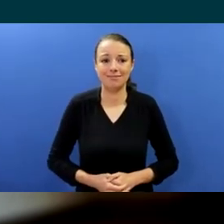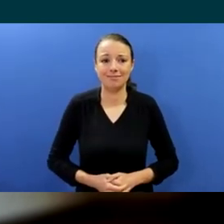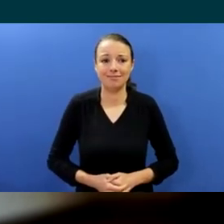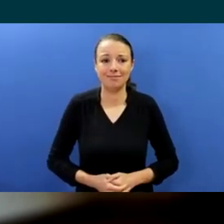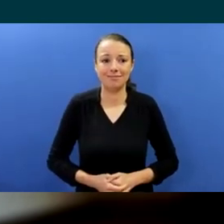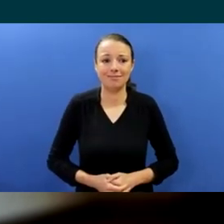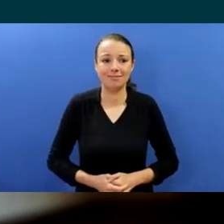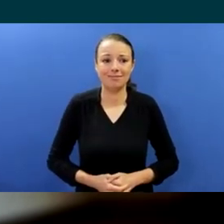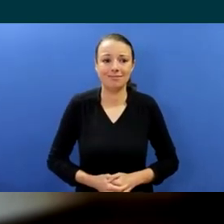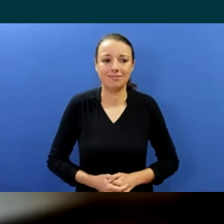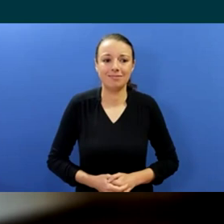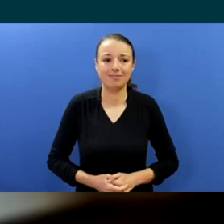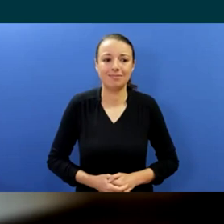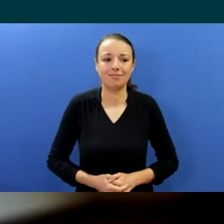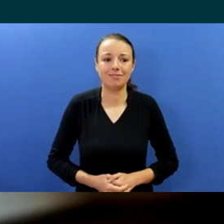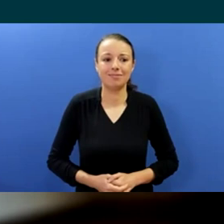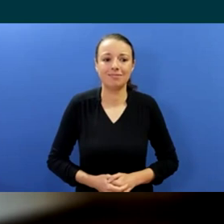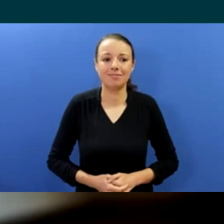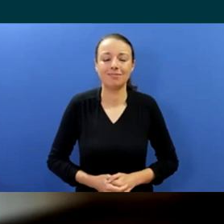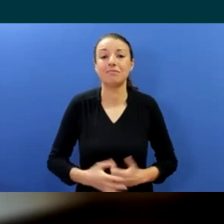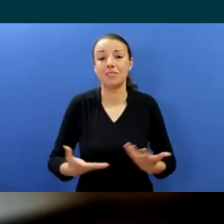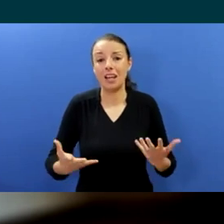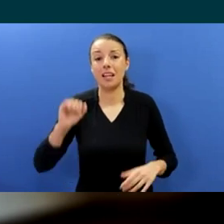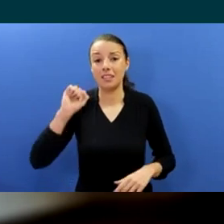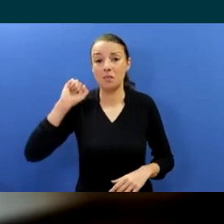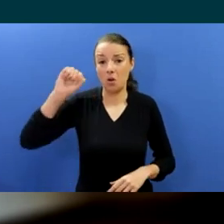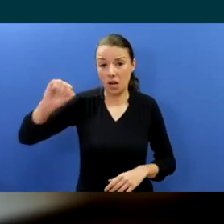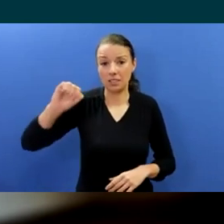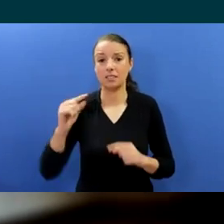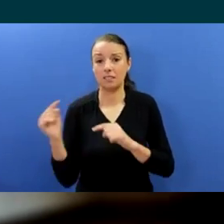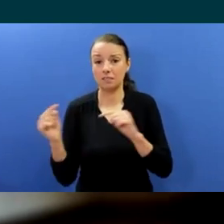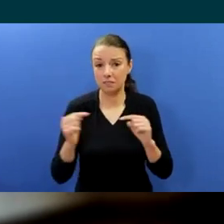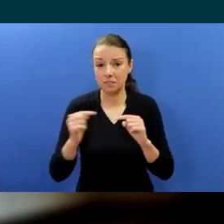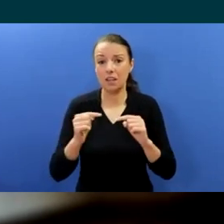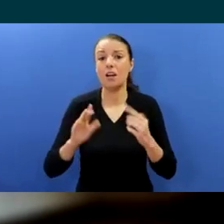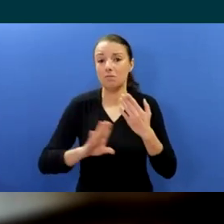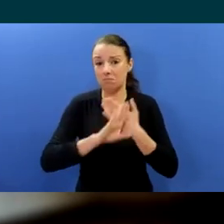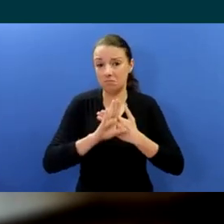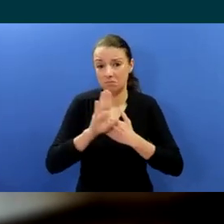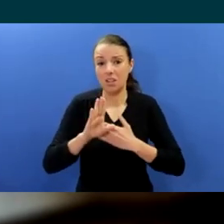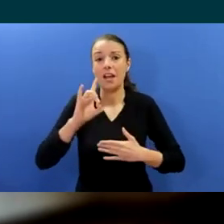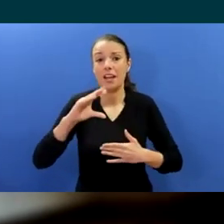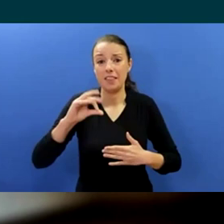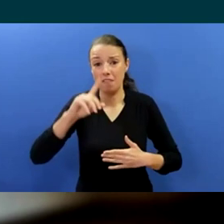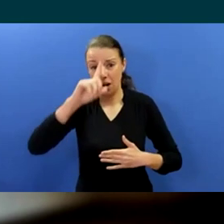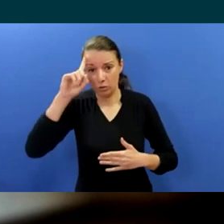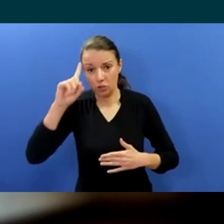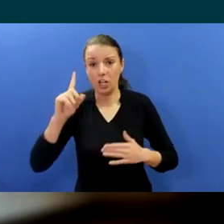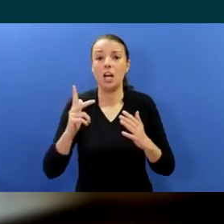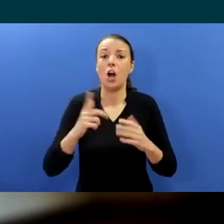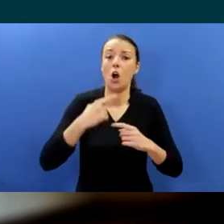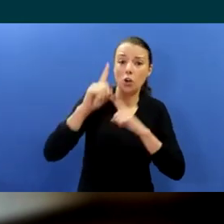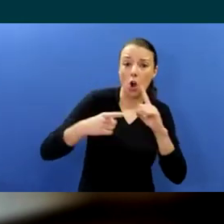because basically people already vote 3 to 4 times a year. So that's the